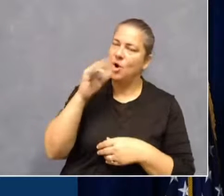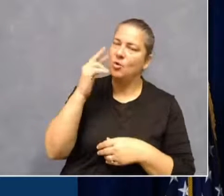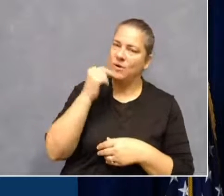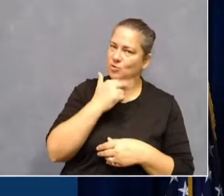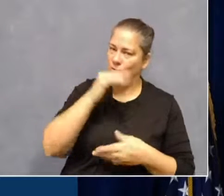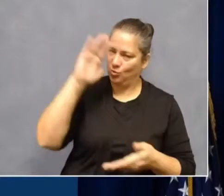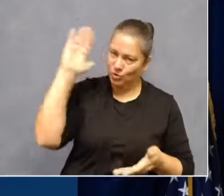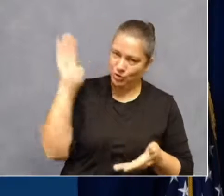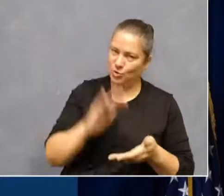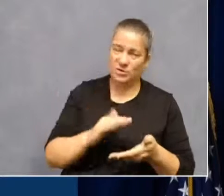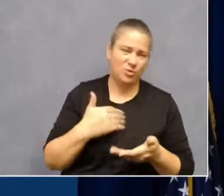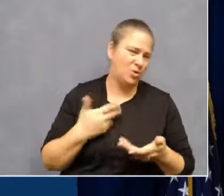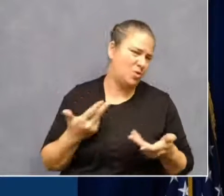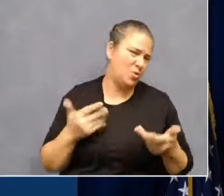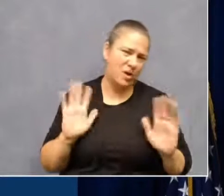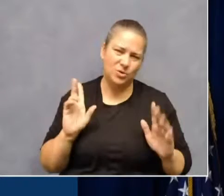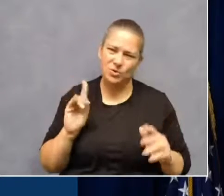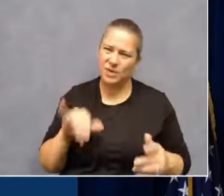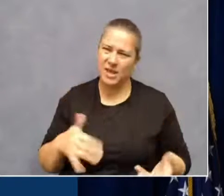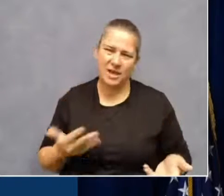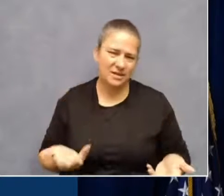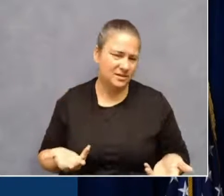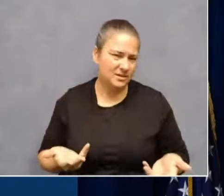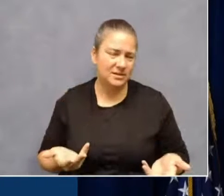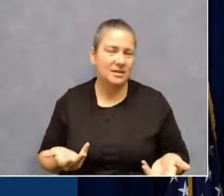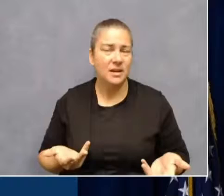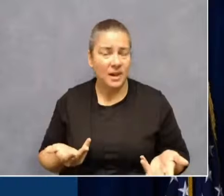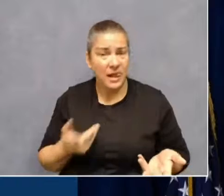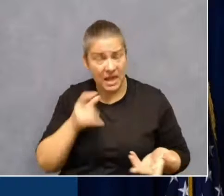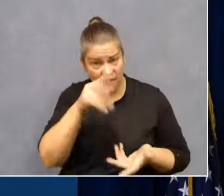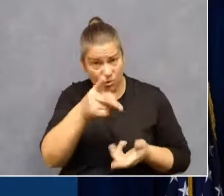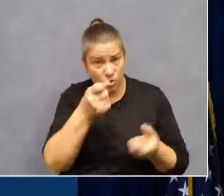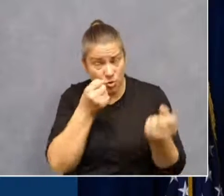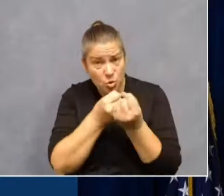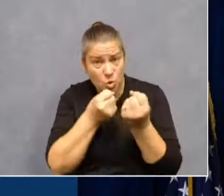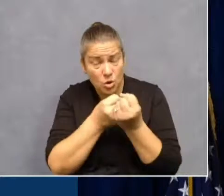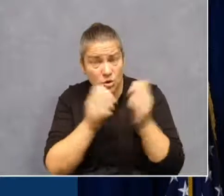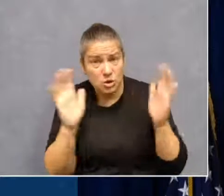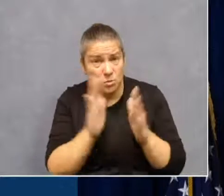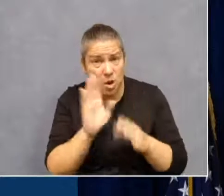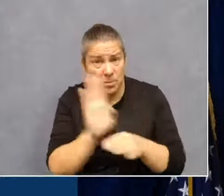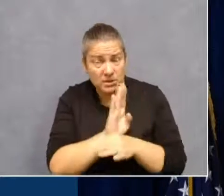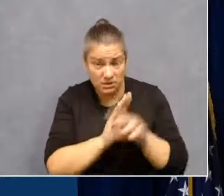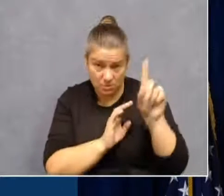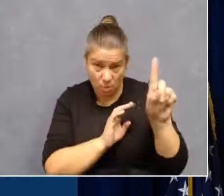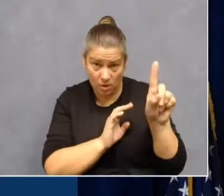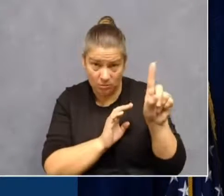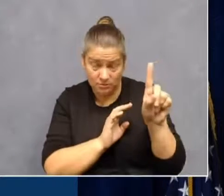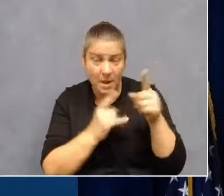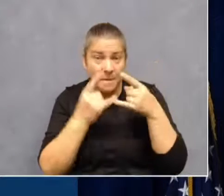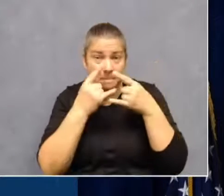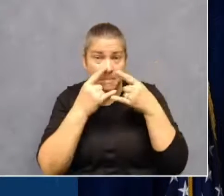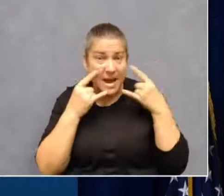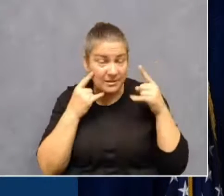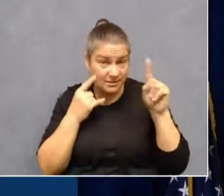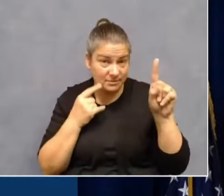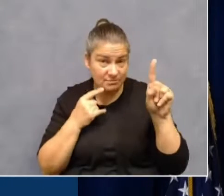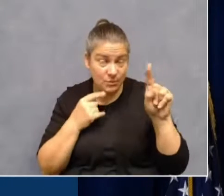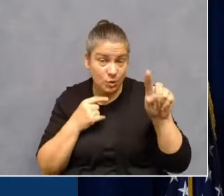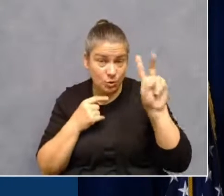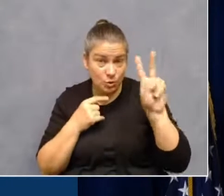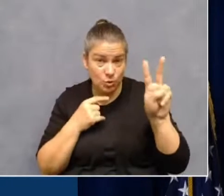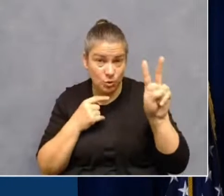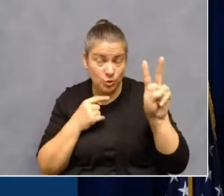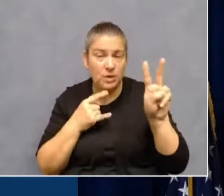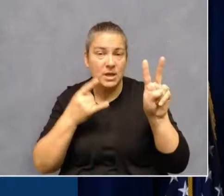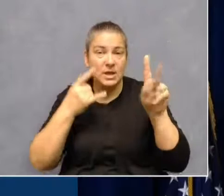don't want to do. So if you support those small businesses, number one, put your mask on. And number two, keep it on